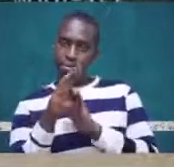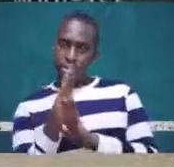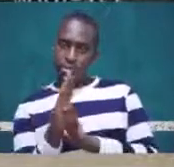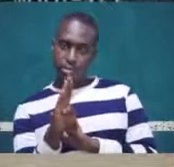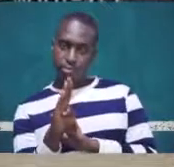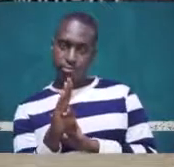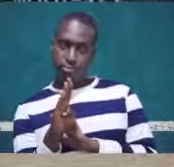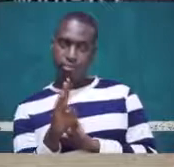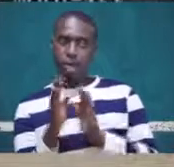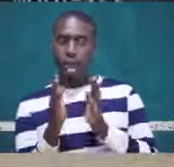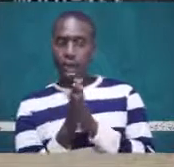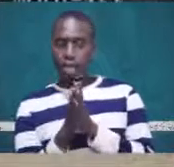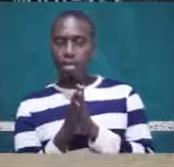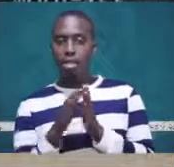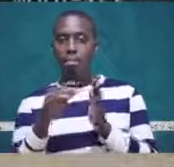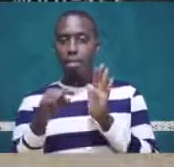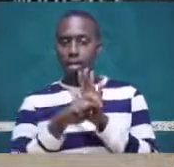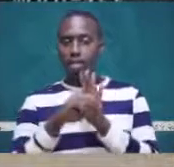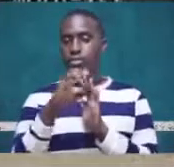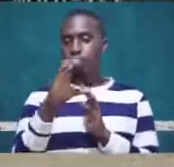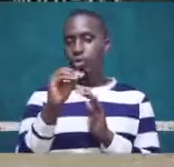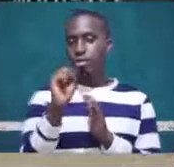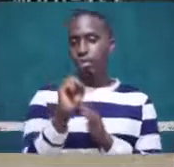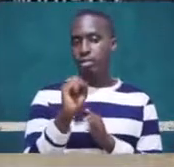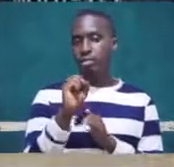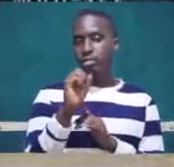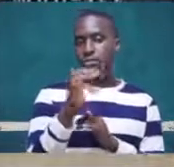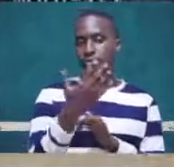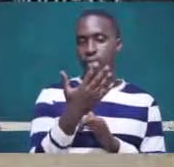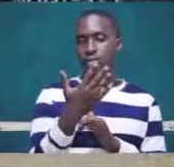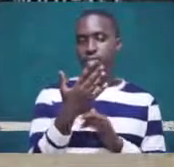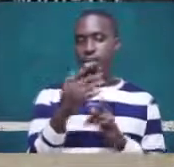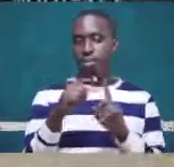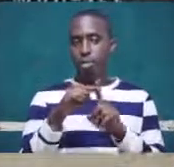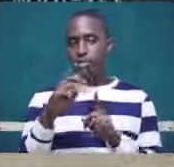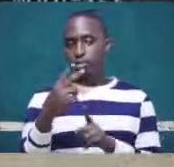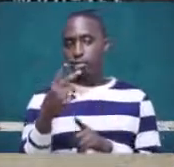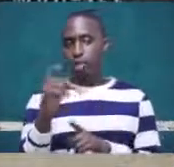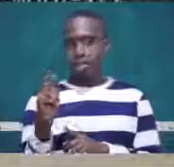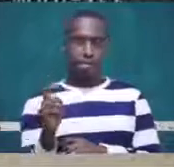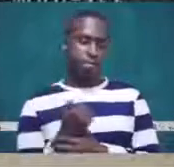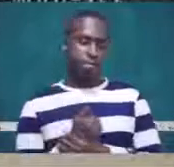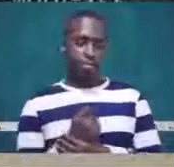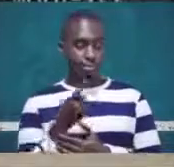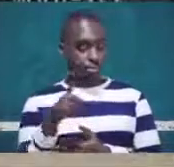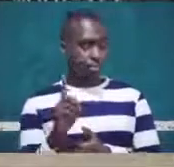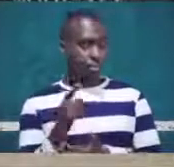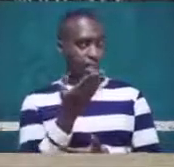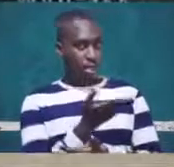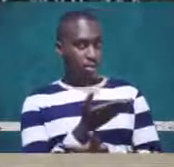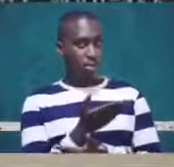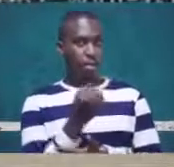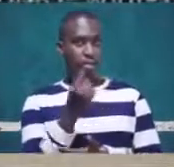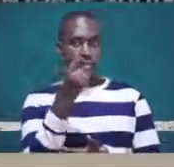minus 2x, then minus cosine of 5 plus 2x, right? So this is